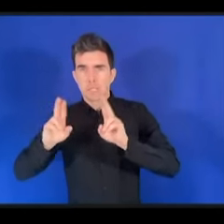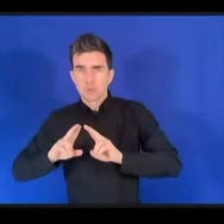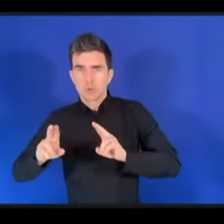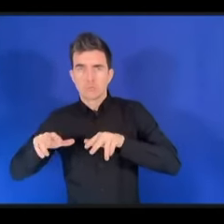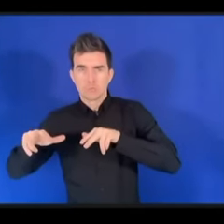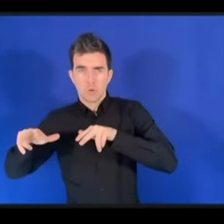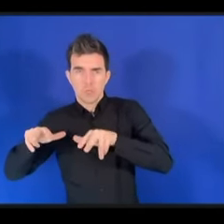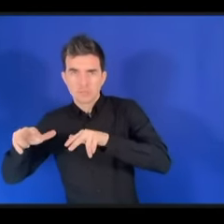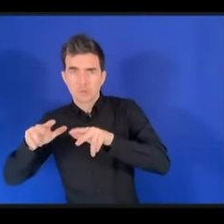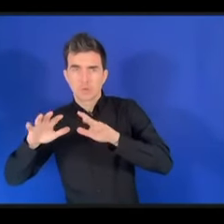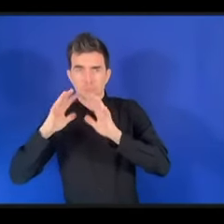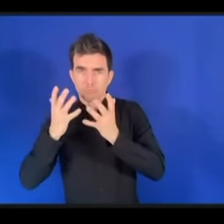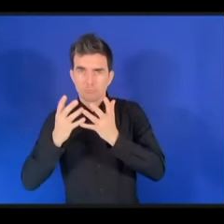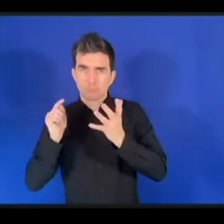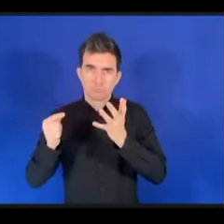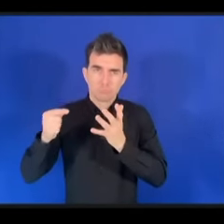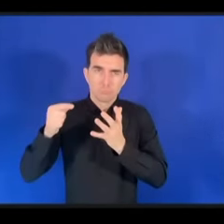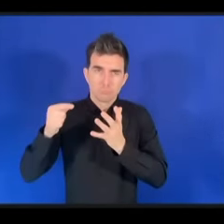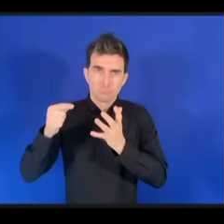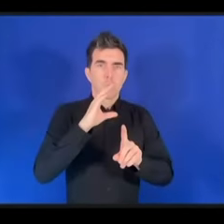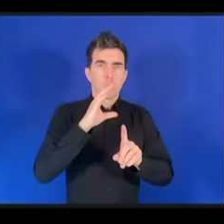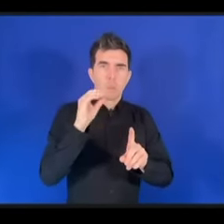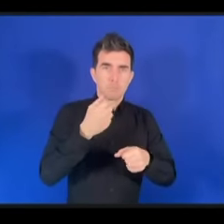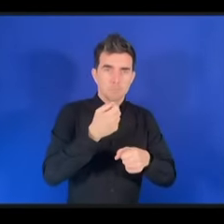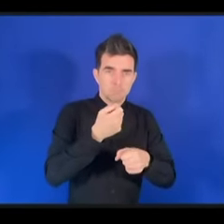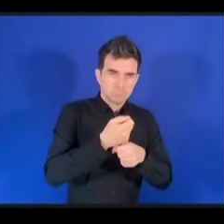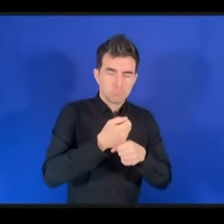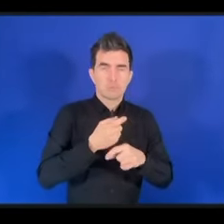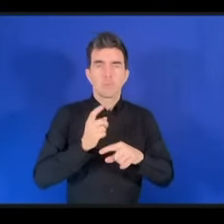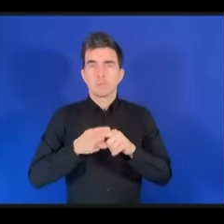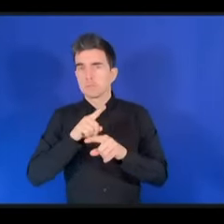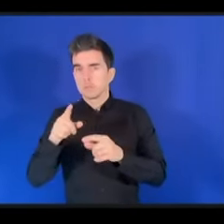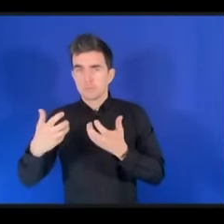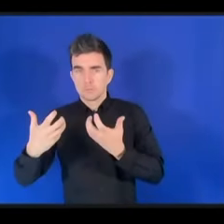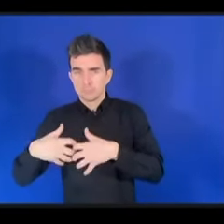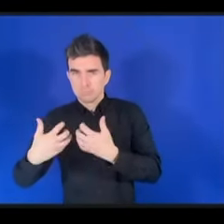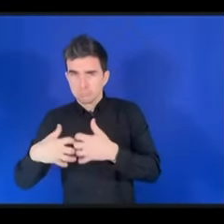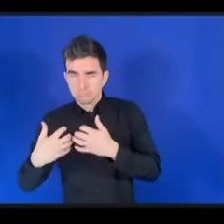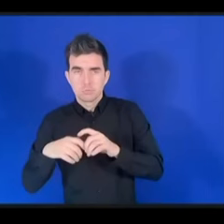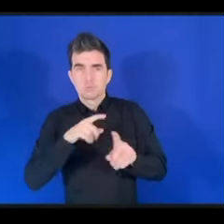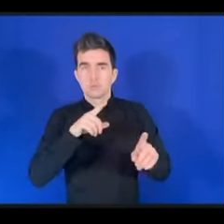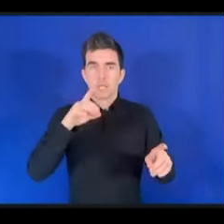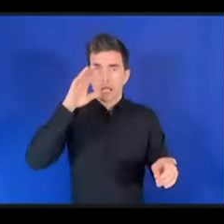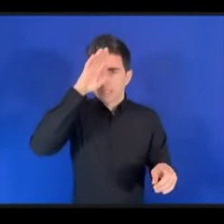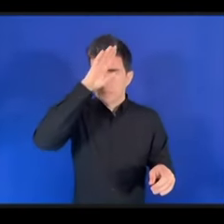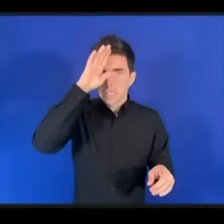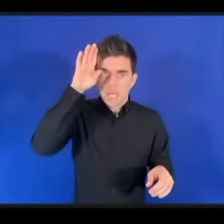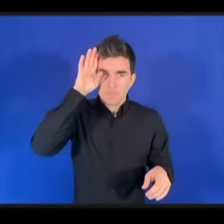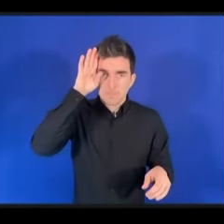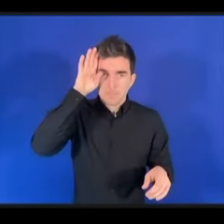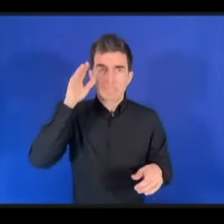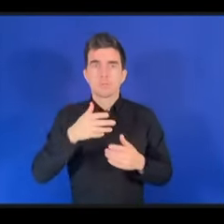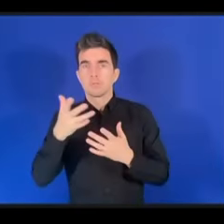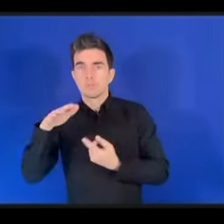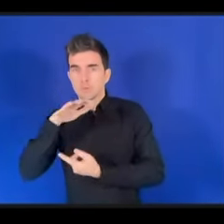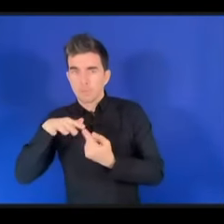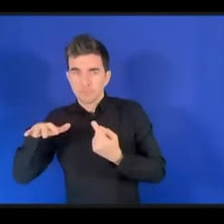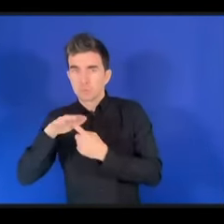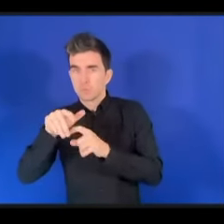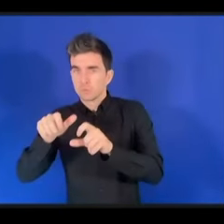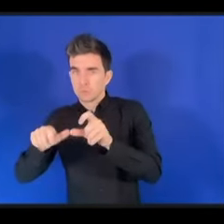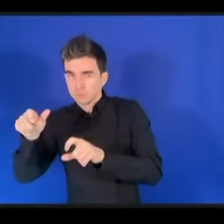civil societies, and students who have joined this meeting.